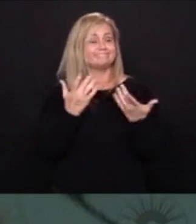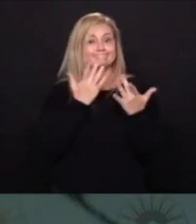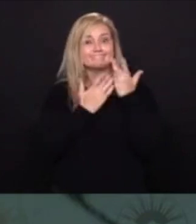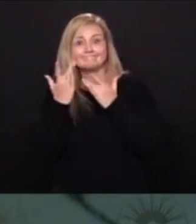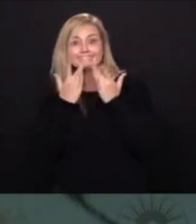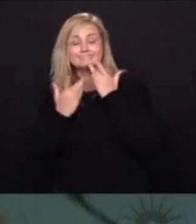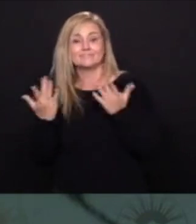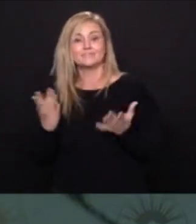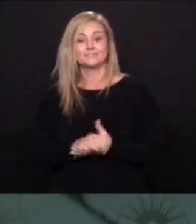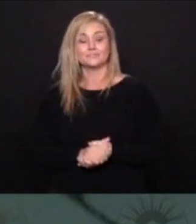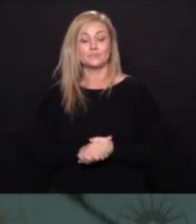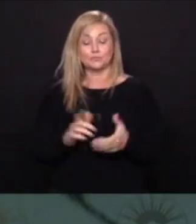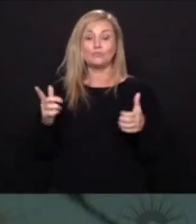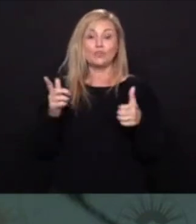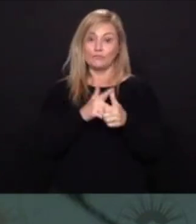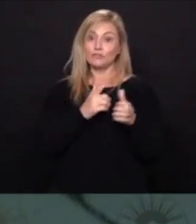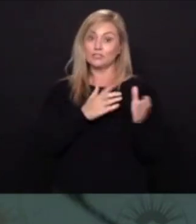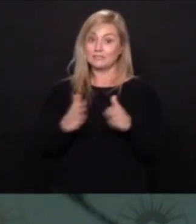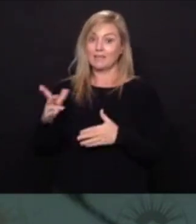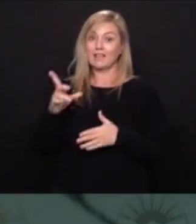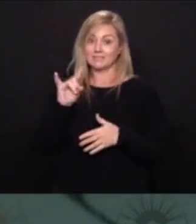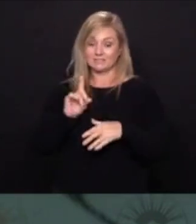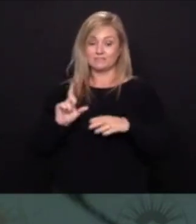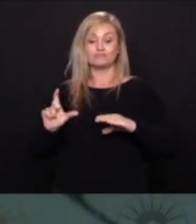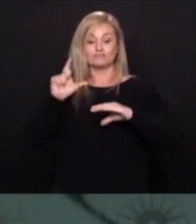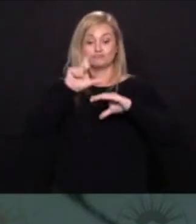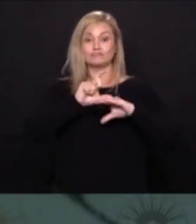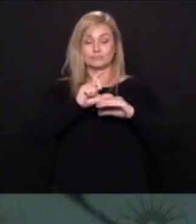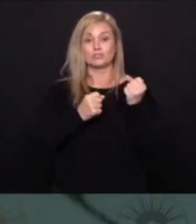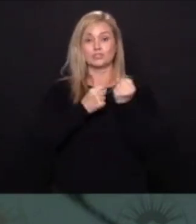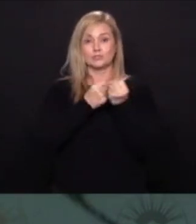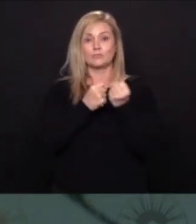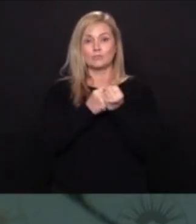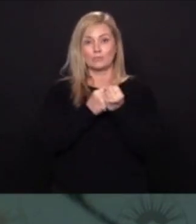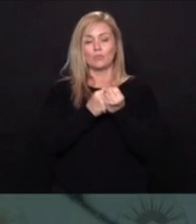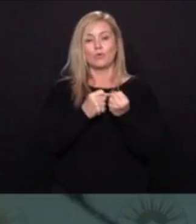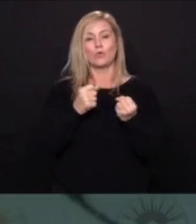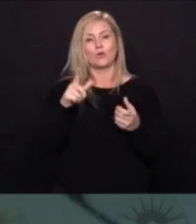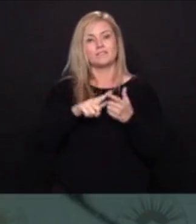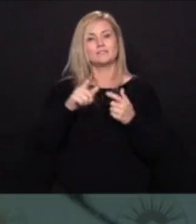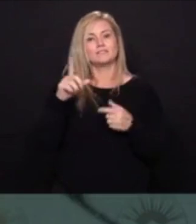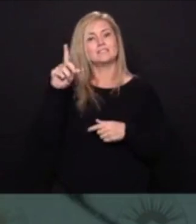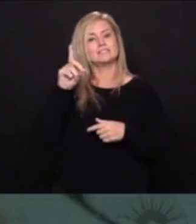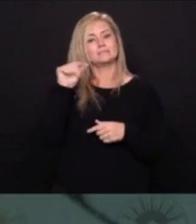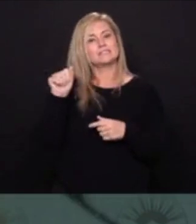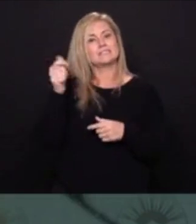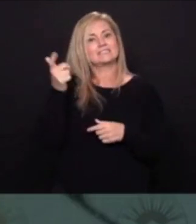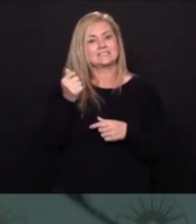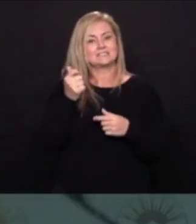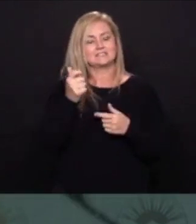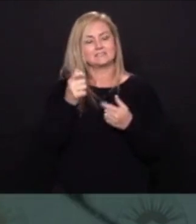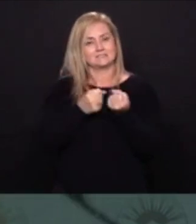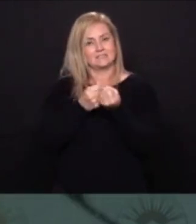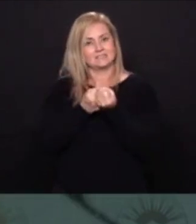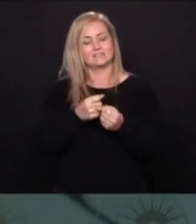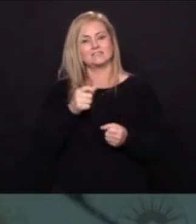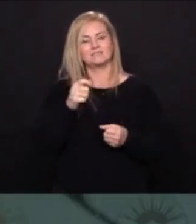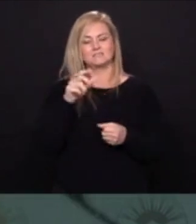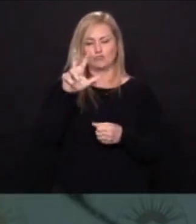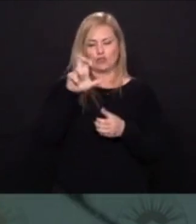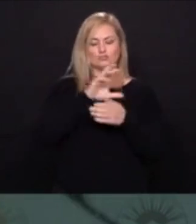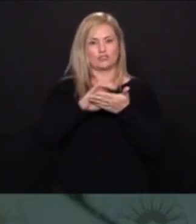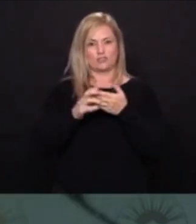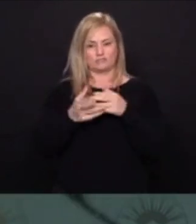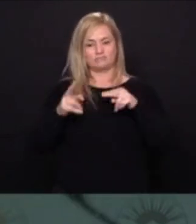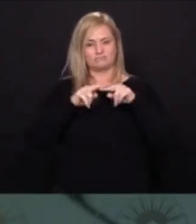province did provide financial supports through enhanced income and disability assistance for people, $300 of additional